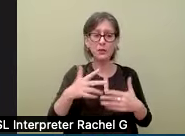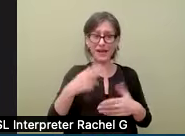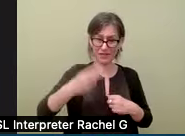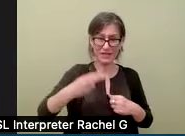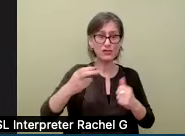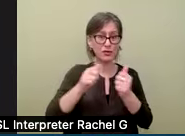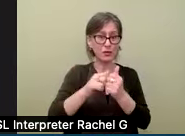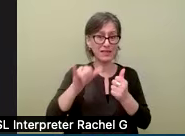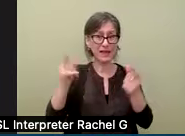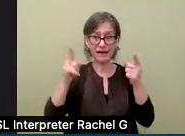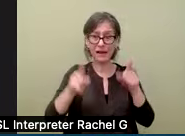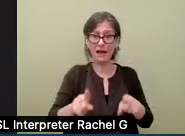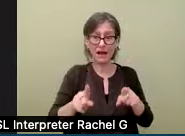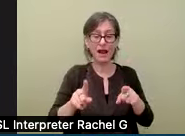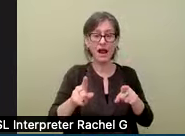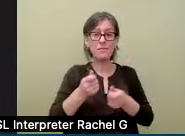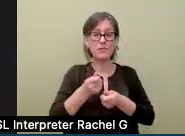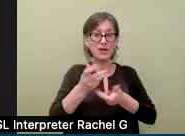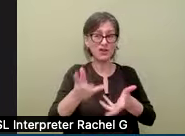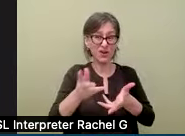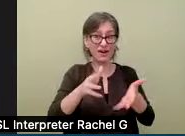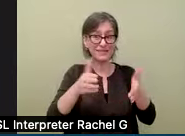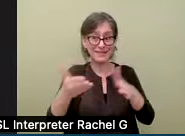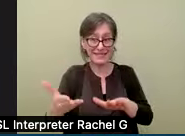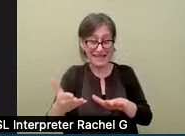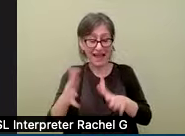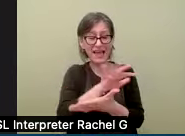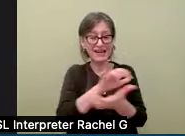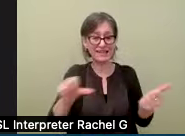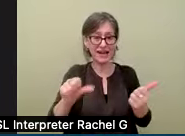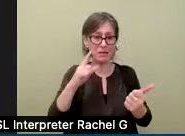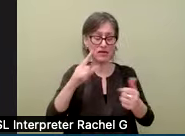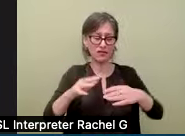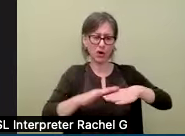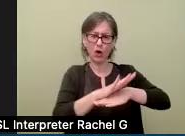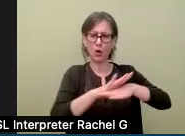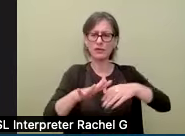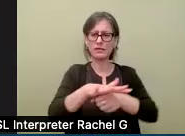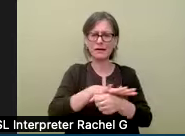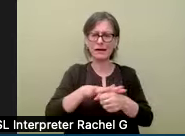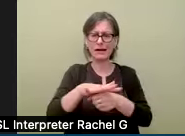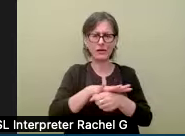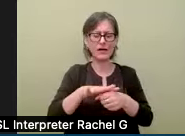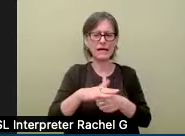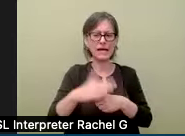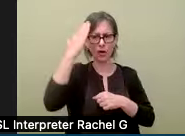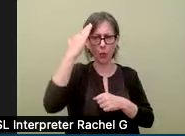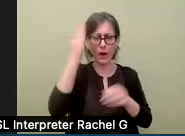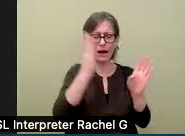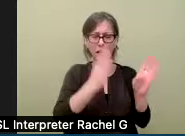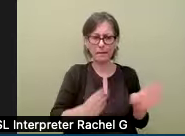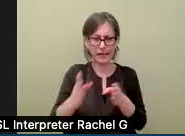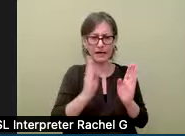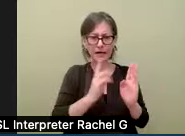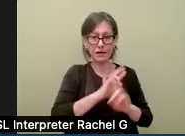tsunamis, which have resulted in the loss of life and severe damage to harbor and coastal areas. Awareness, planning, and preparedness